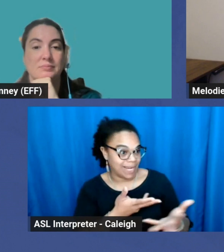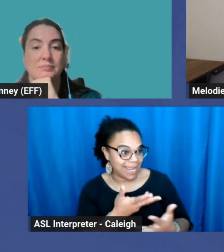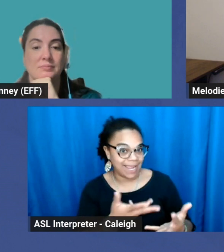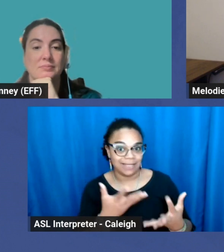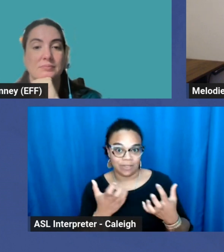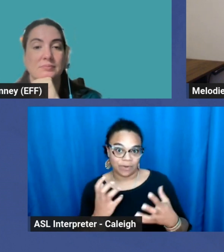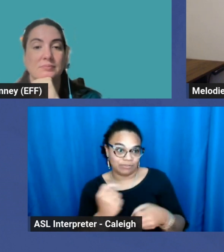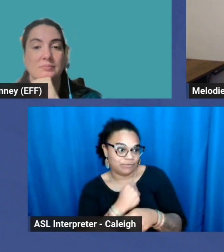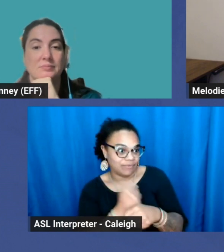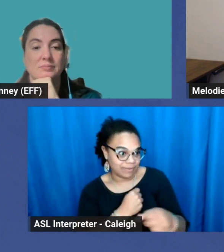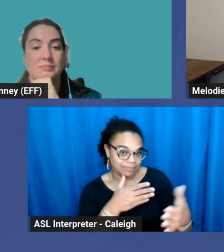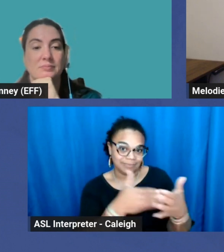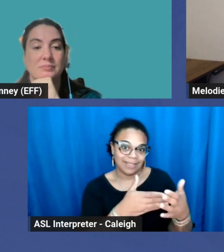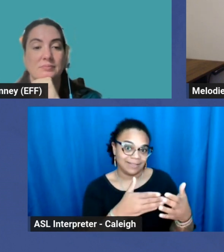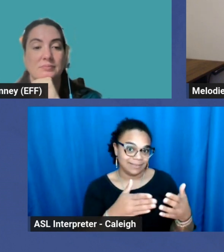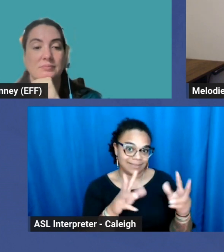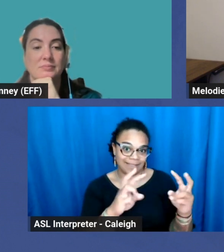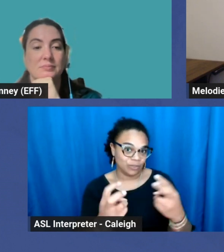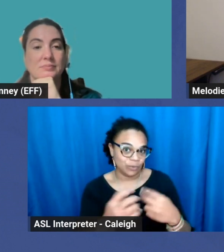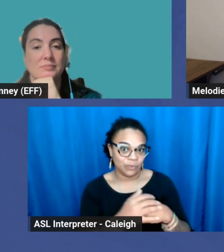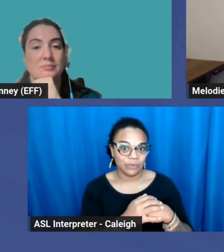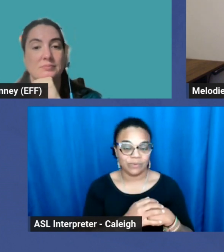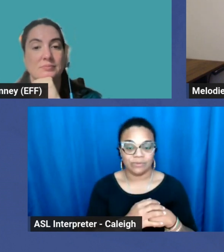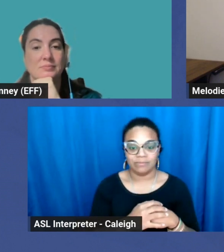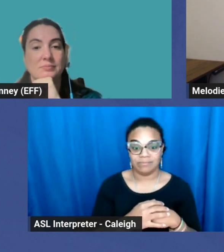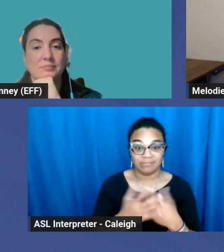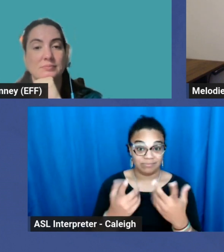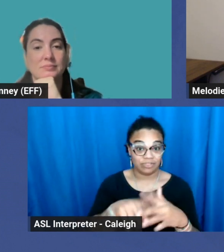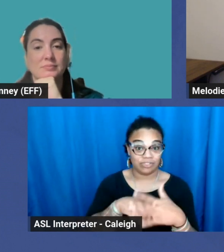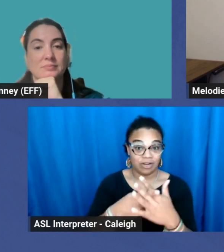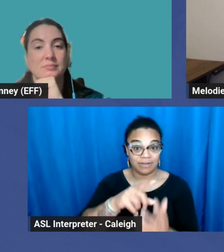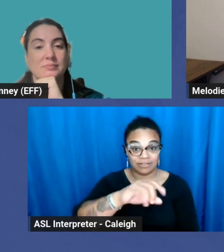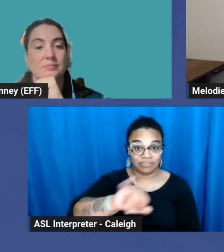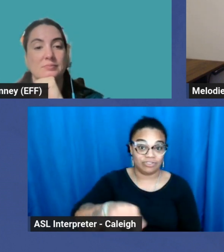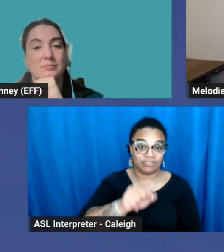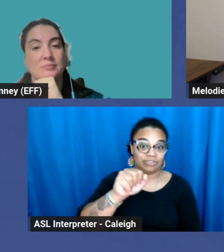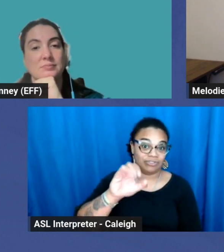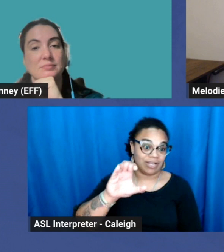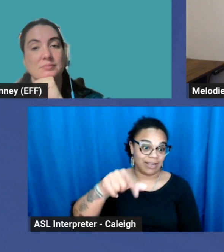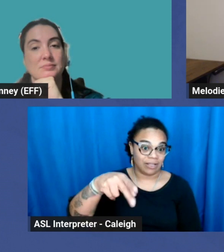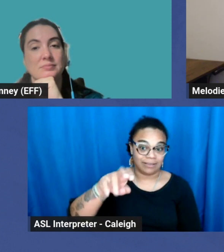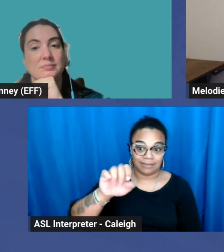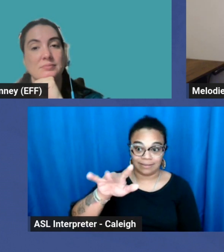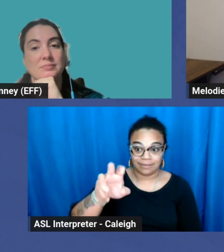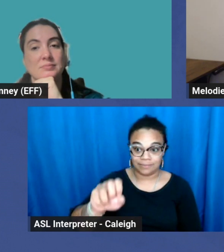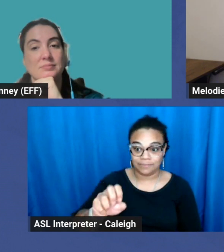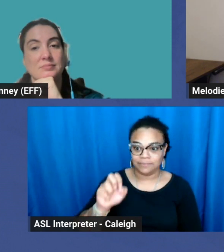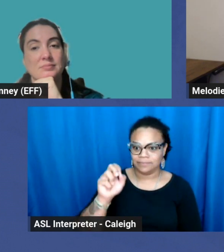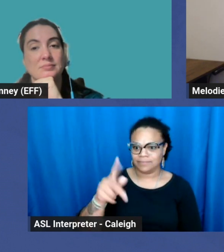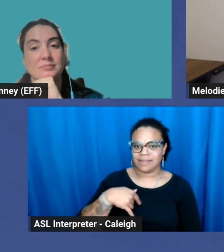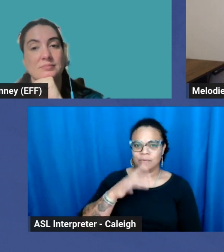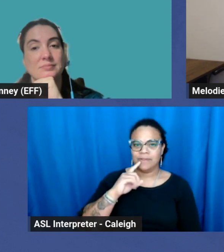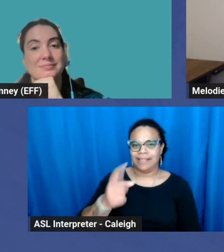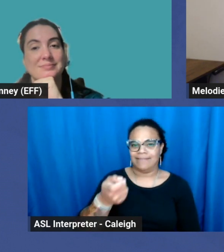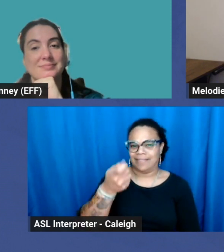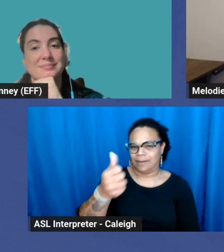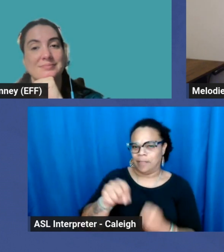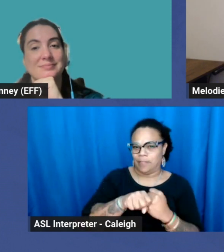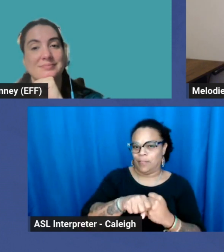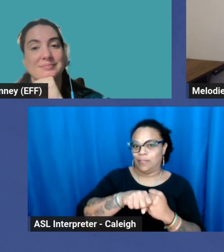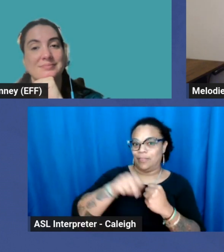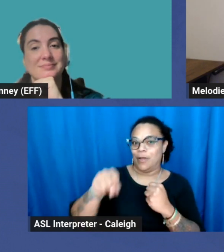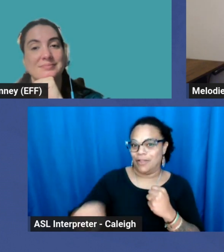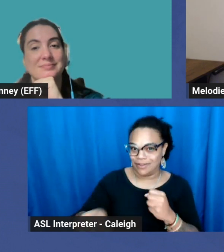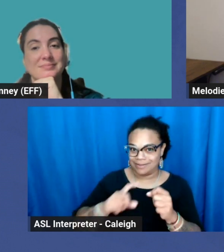fight against these issues? And Jacqueline, I'll start with you. Okay, I'm going to give a slightly longer answer to this